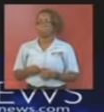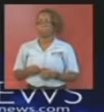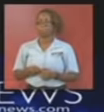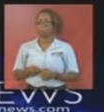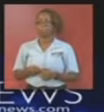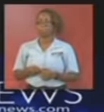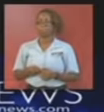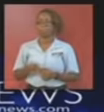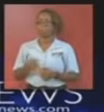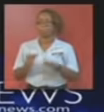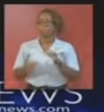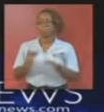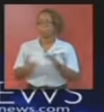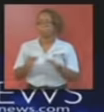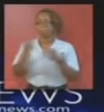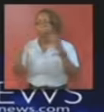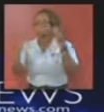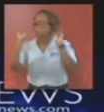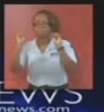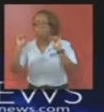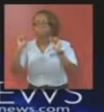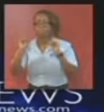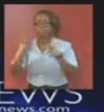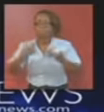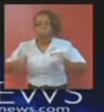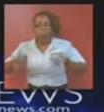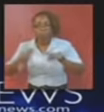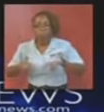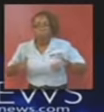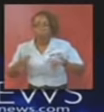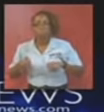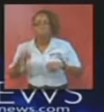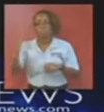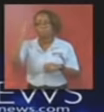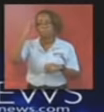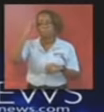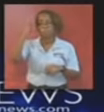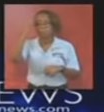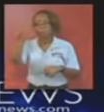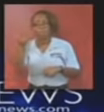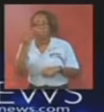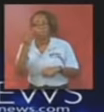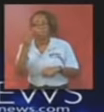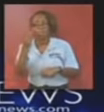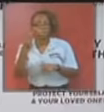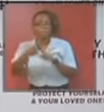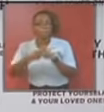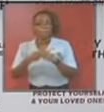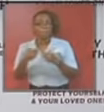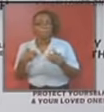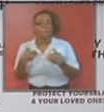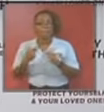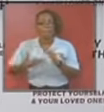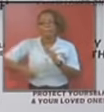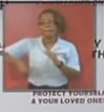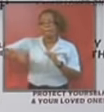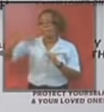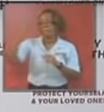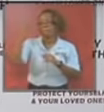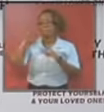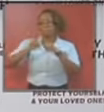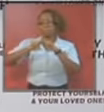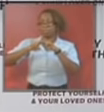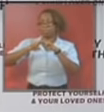why that particular month had the highest number of cases? Thank you. Okay, thank you for